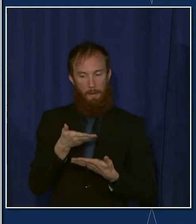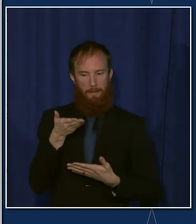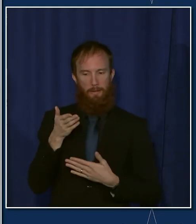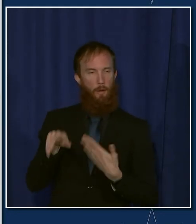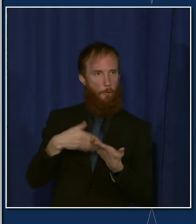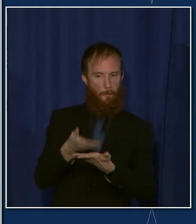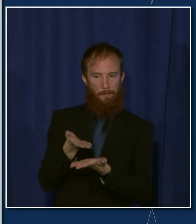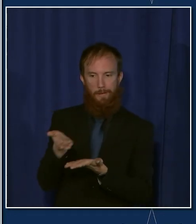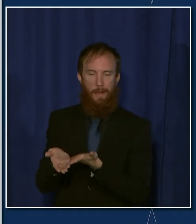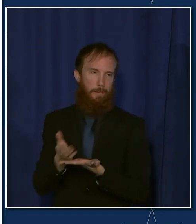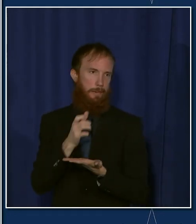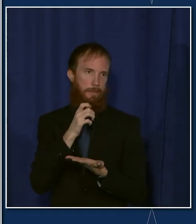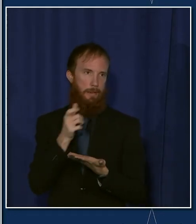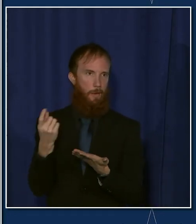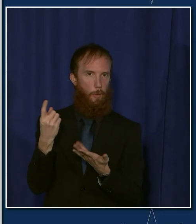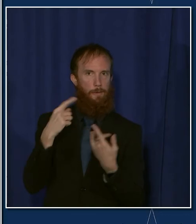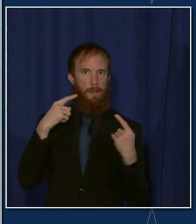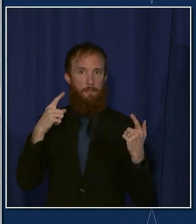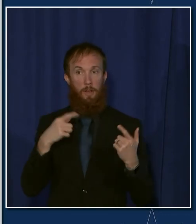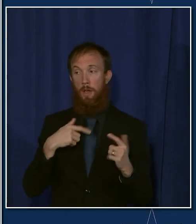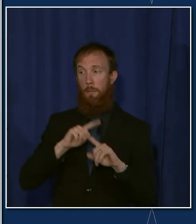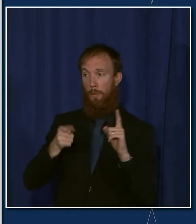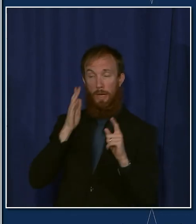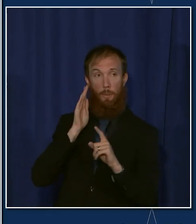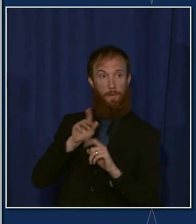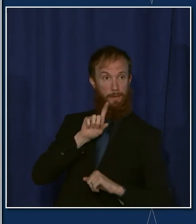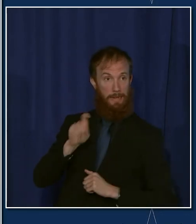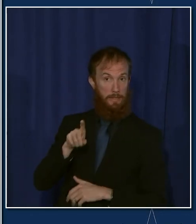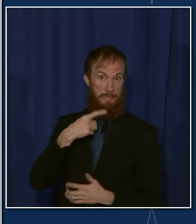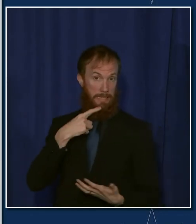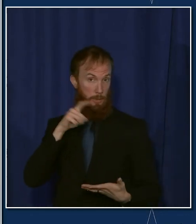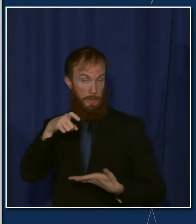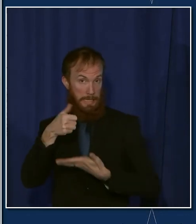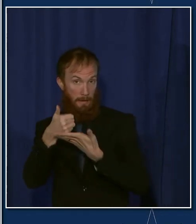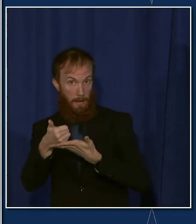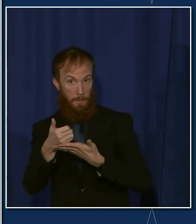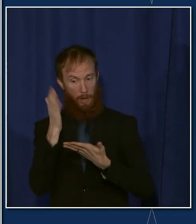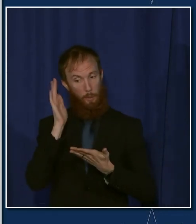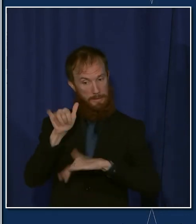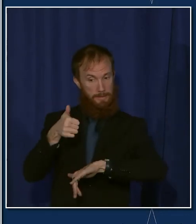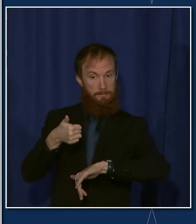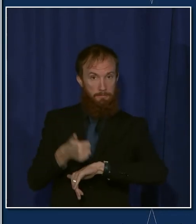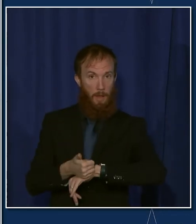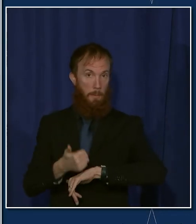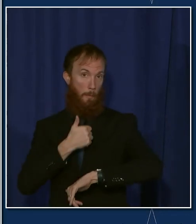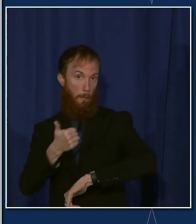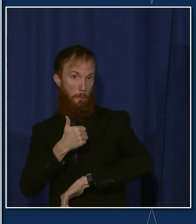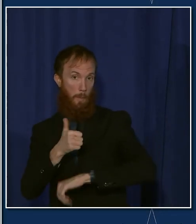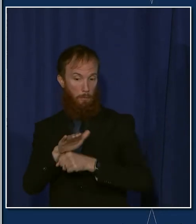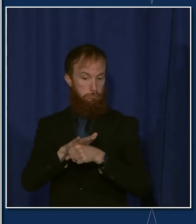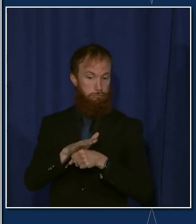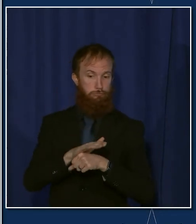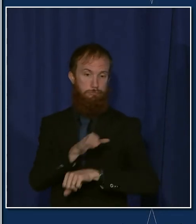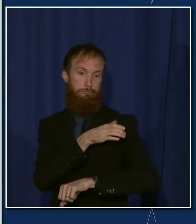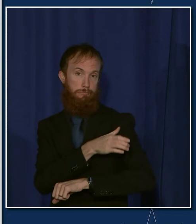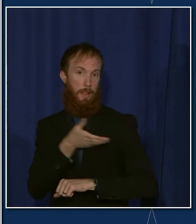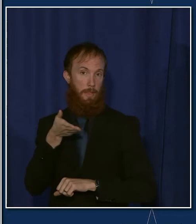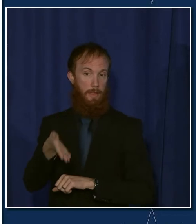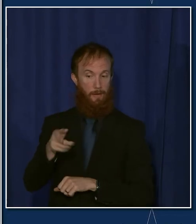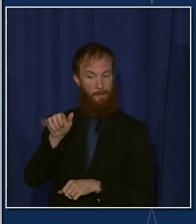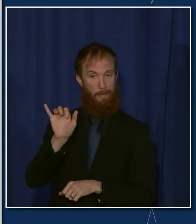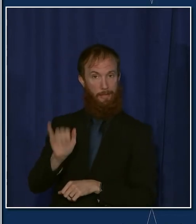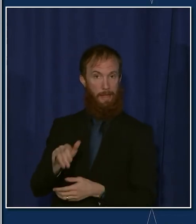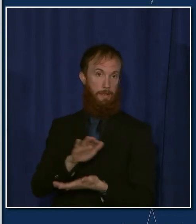have conversations with the families and ask, if you need help, we can set up a vaccination site, a mobile site right there at that school.